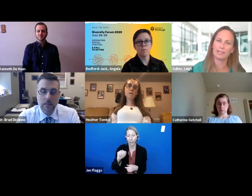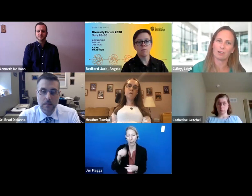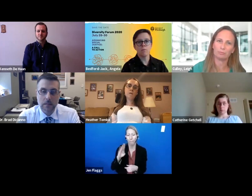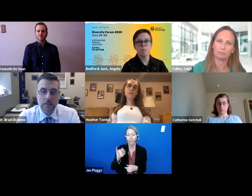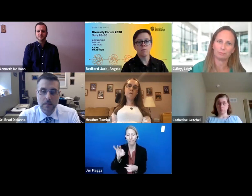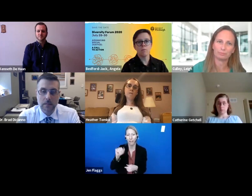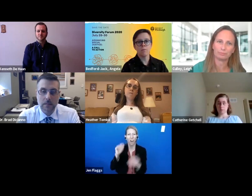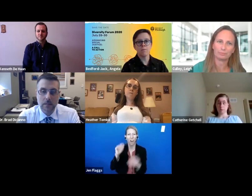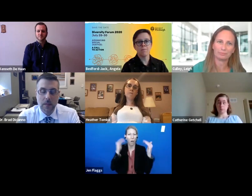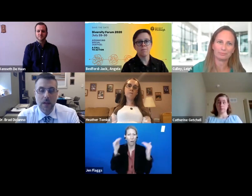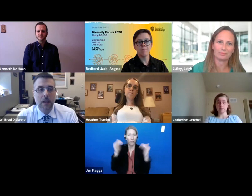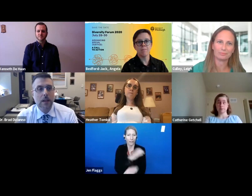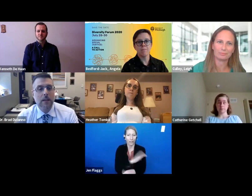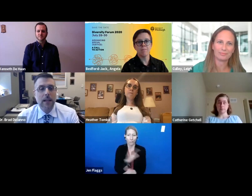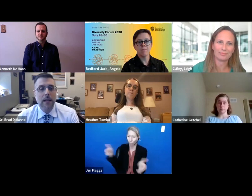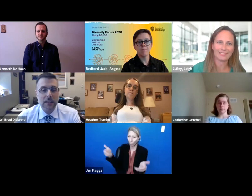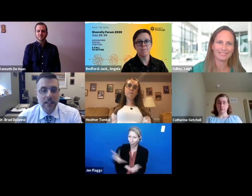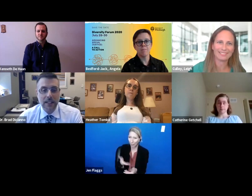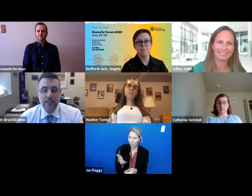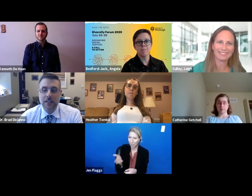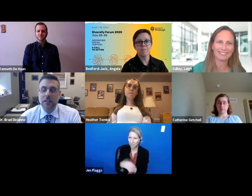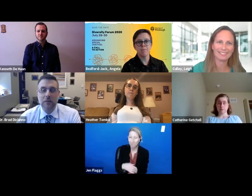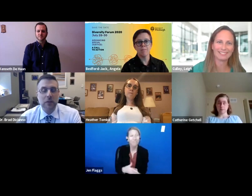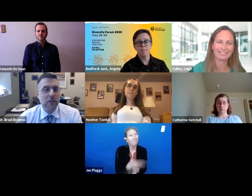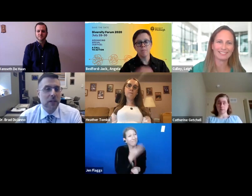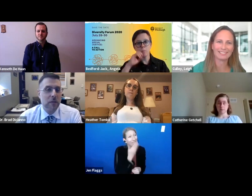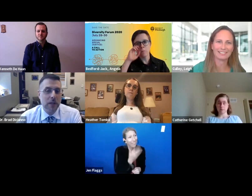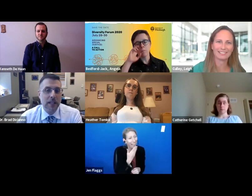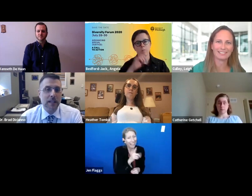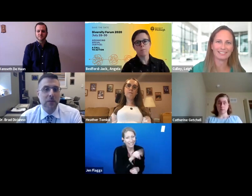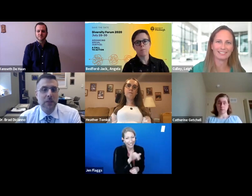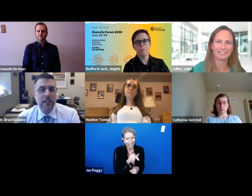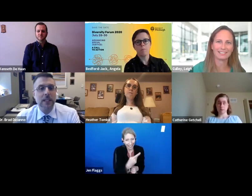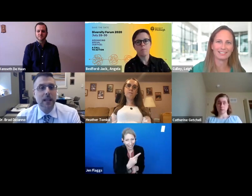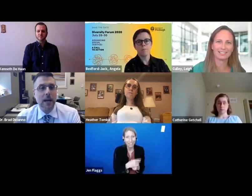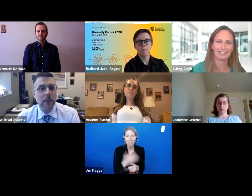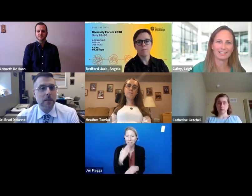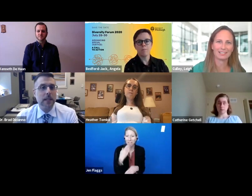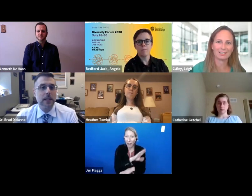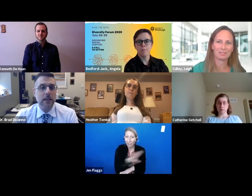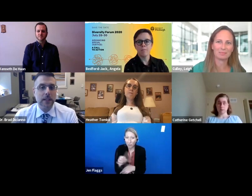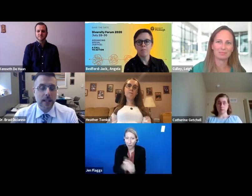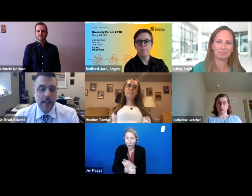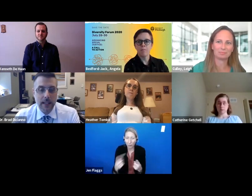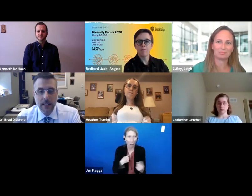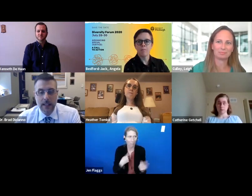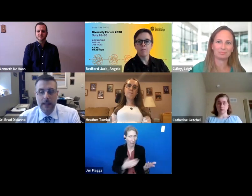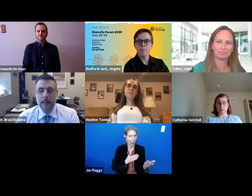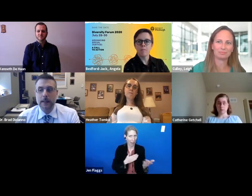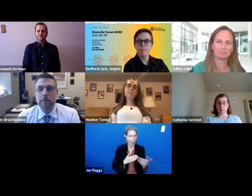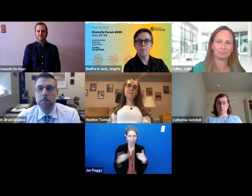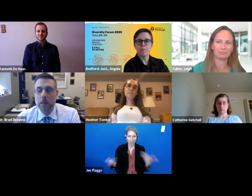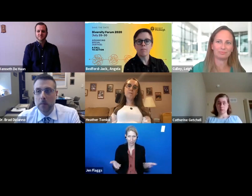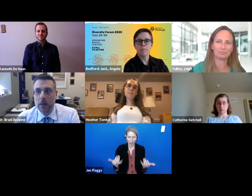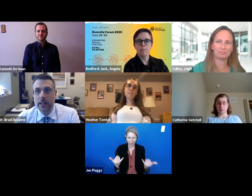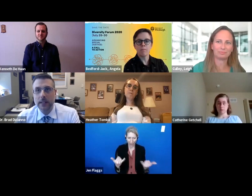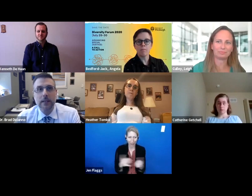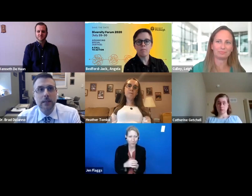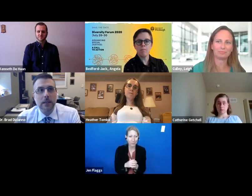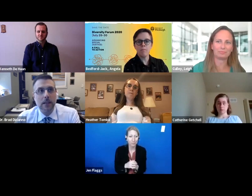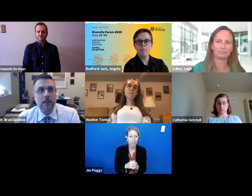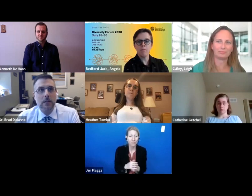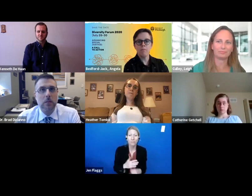Dr. DiCiano. Thanks, Lee. Good afternoon, everybody. I'm really happy to be here today.